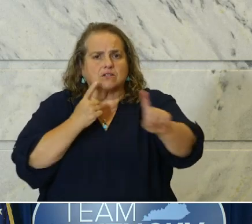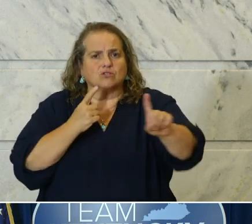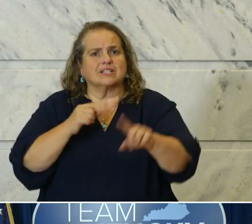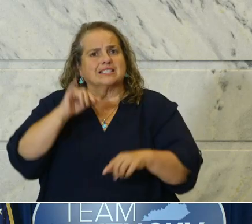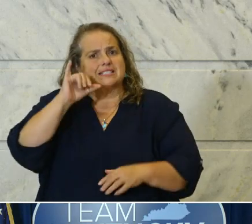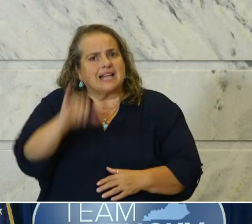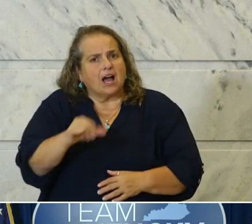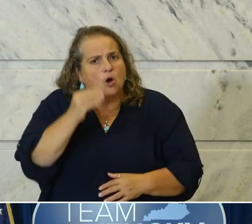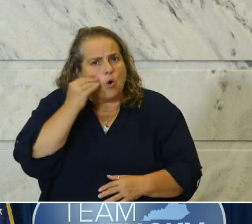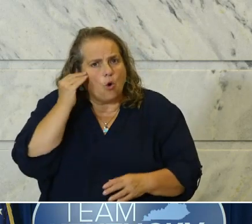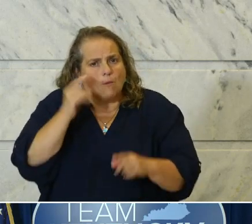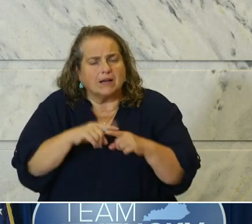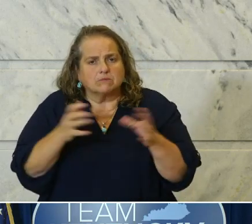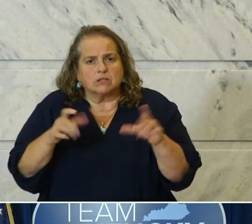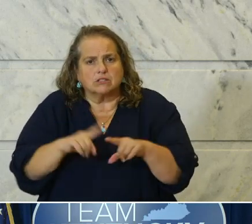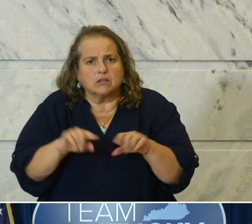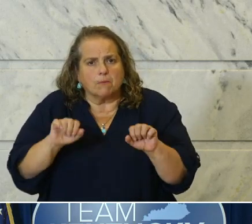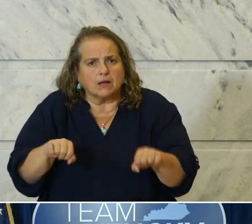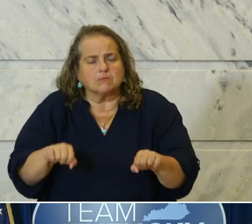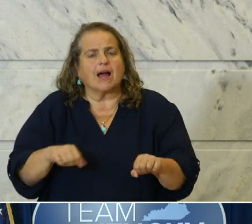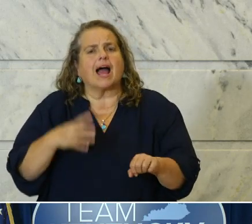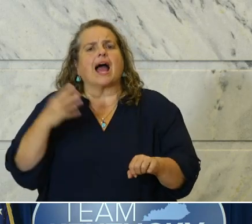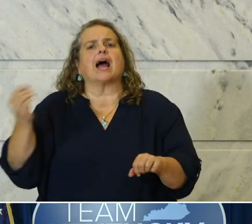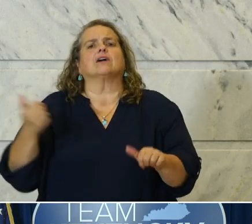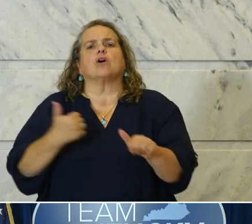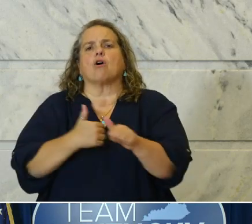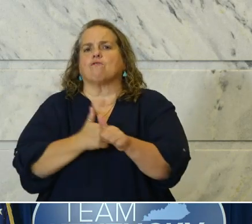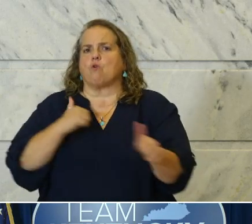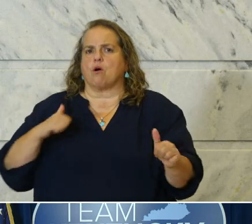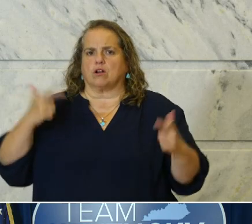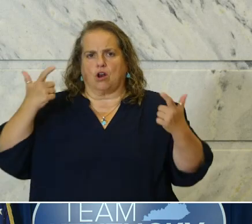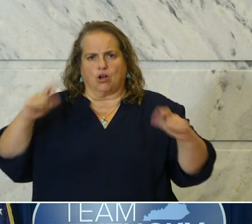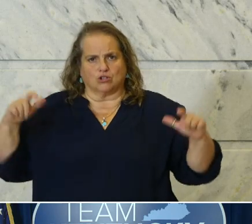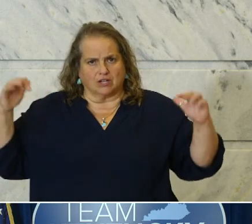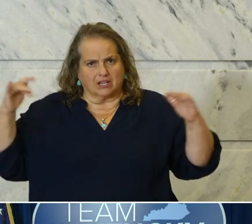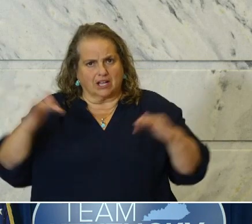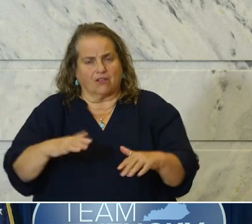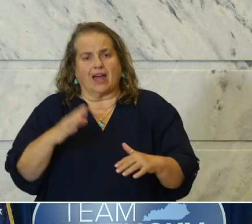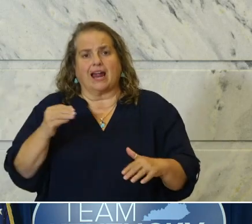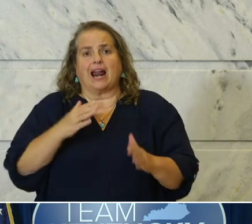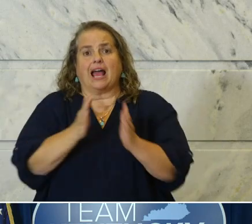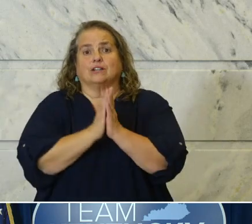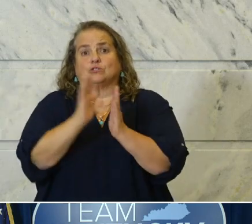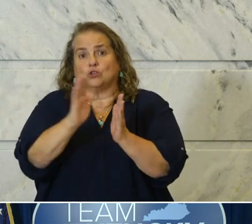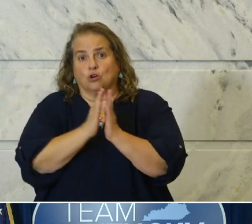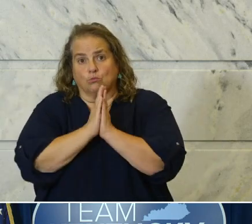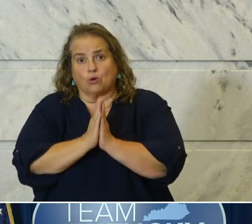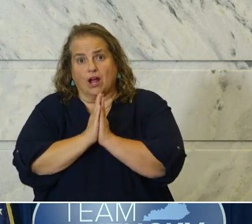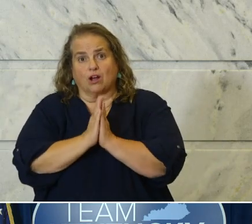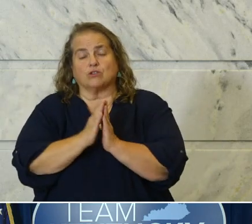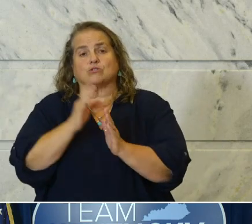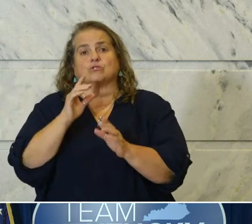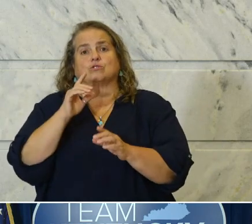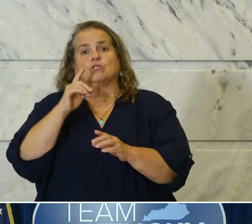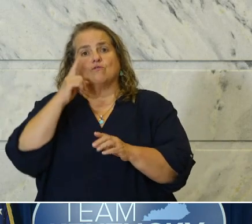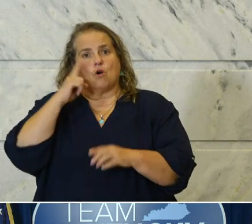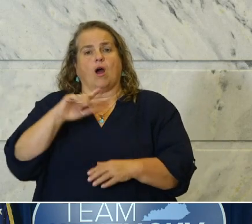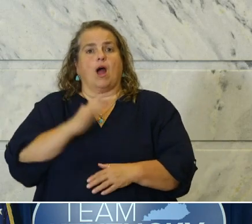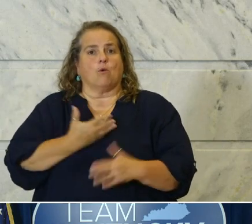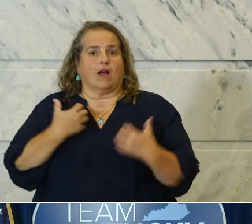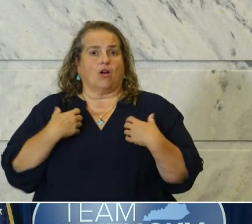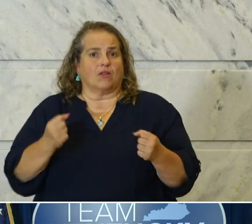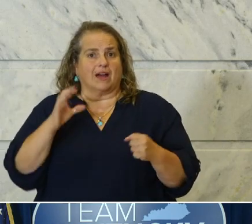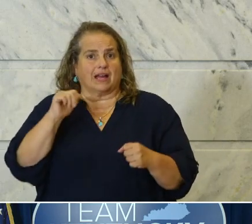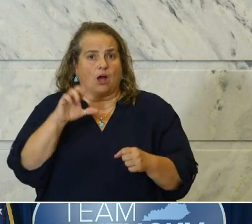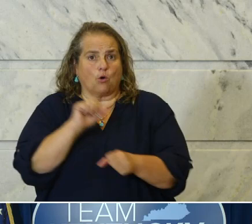as possible, and avoid large gatherings. I also ask for your prayers and encouragement to our healthcare